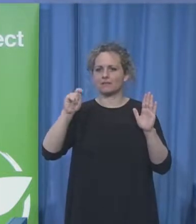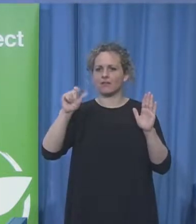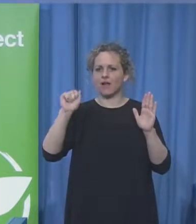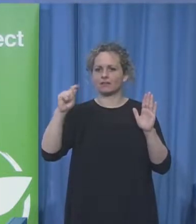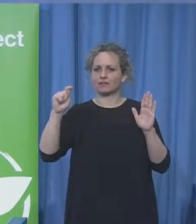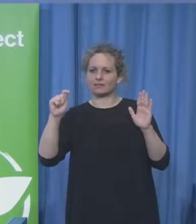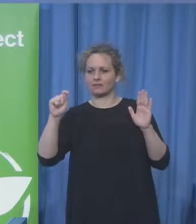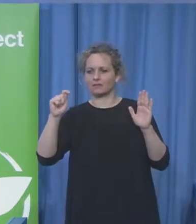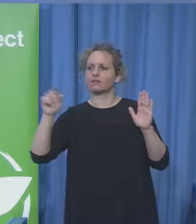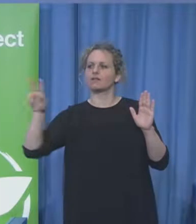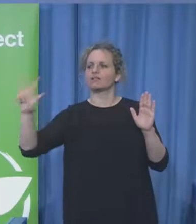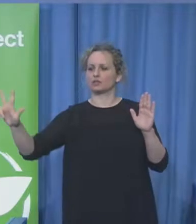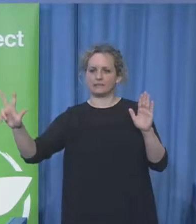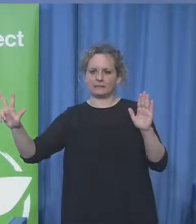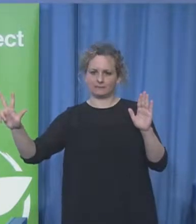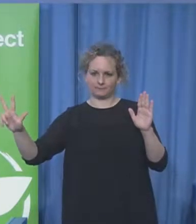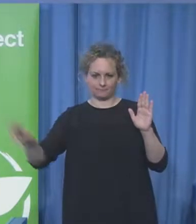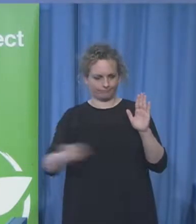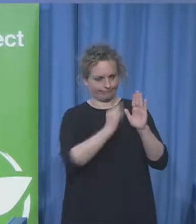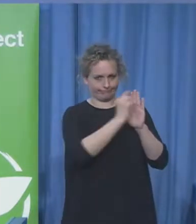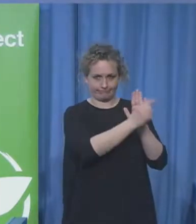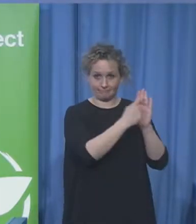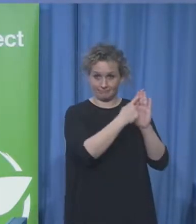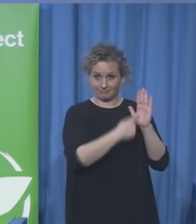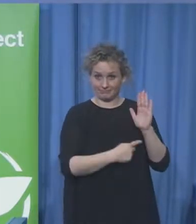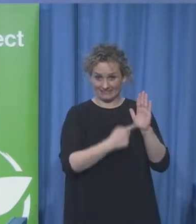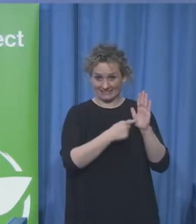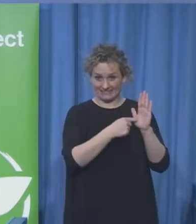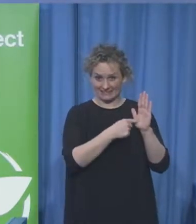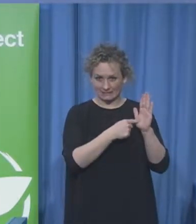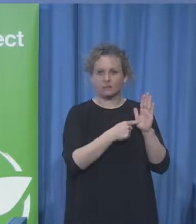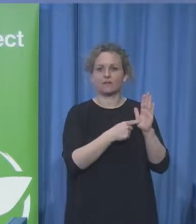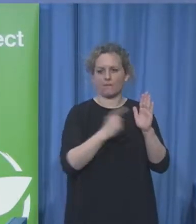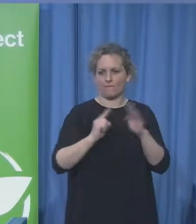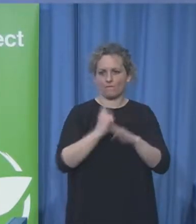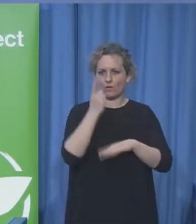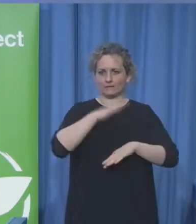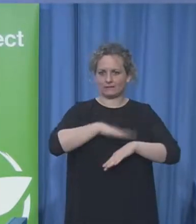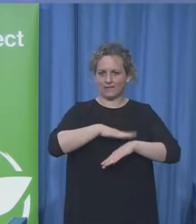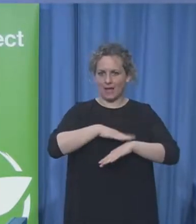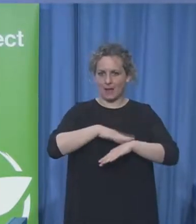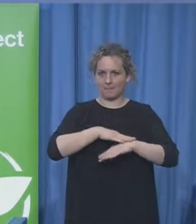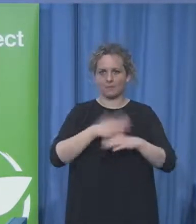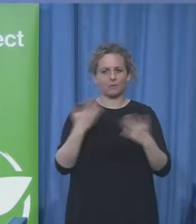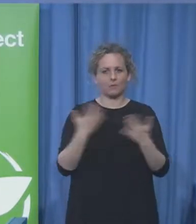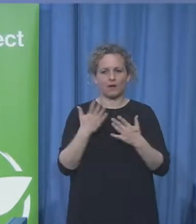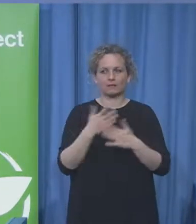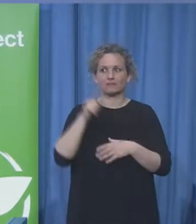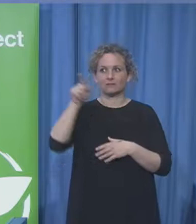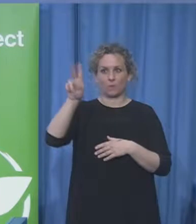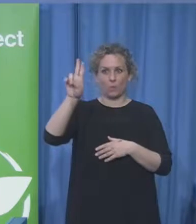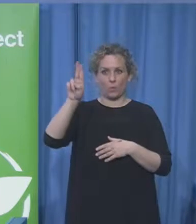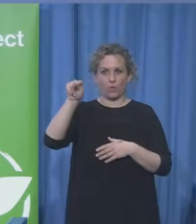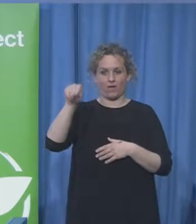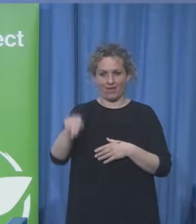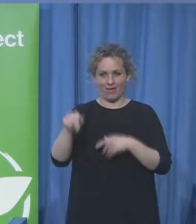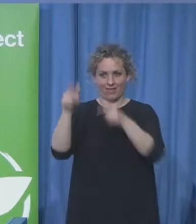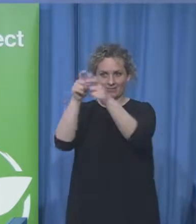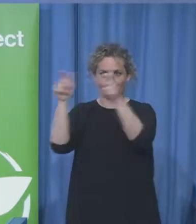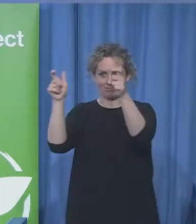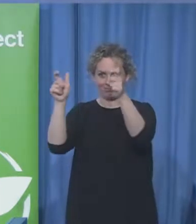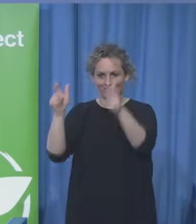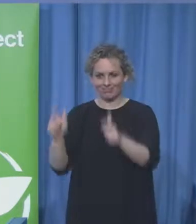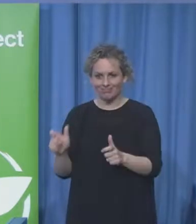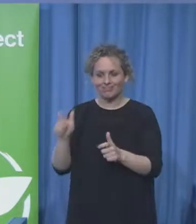kind of time that the international community came together since the launching of the Sustainable Development